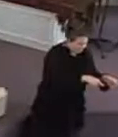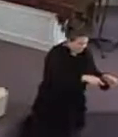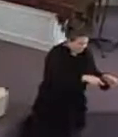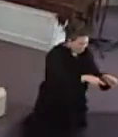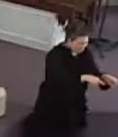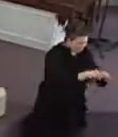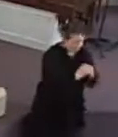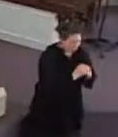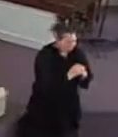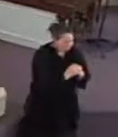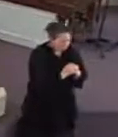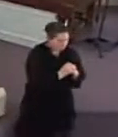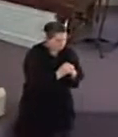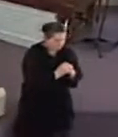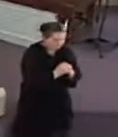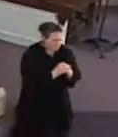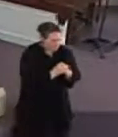We'll try to